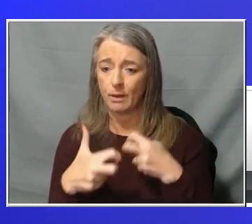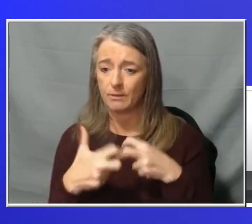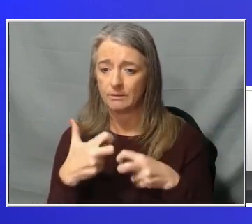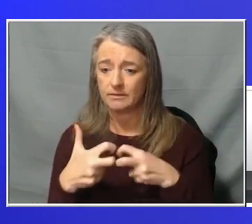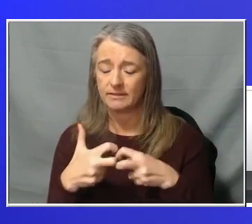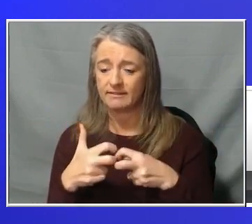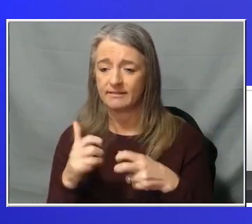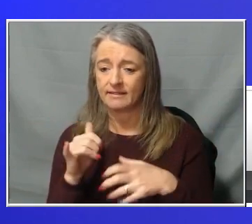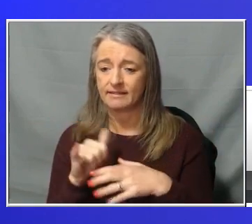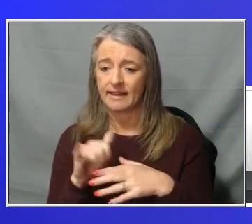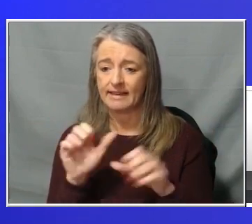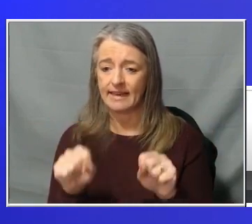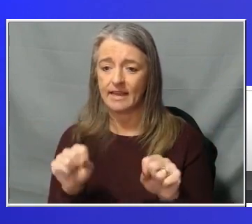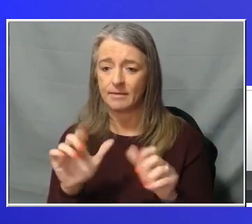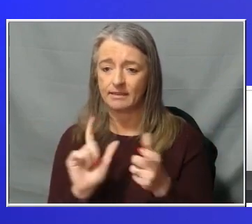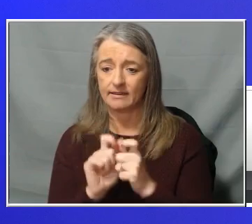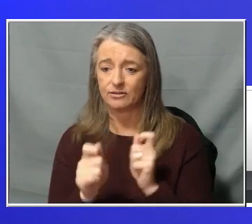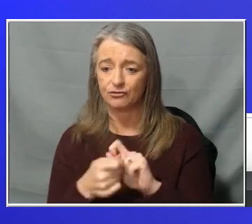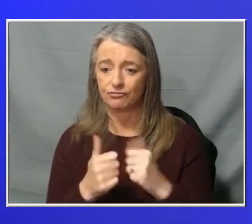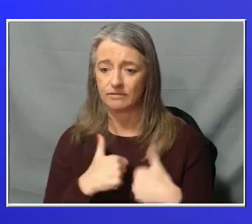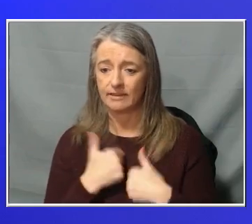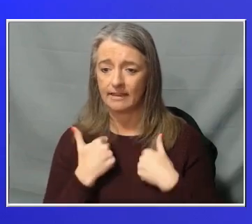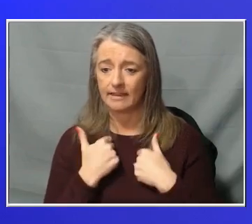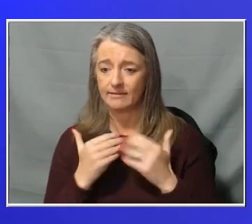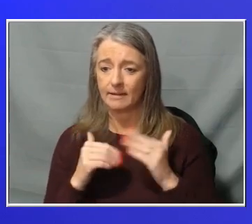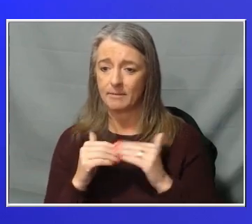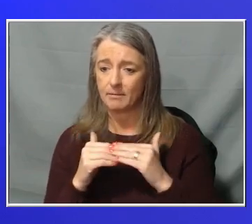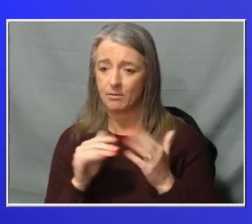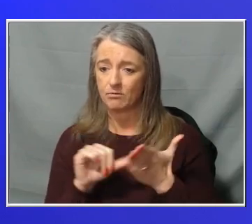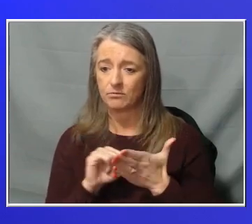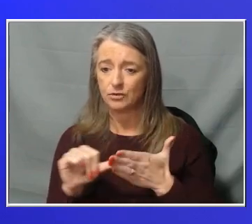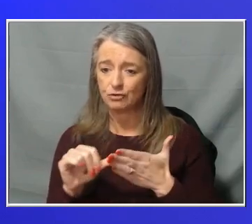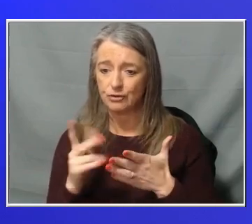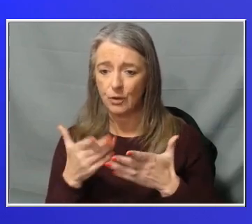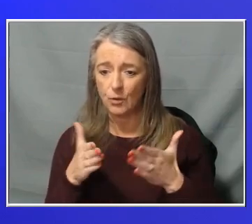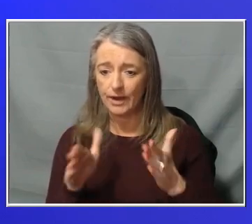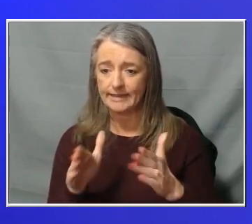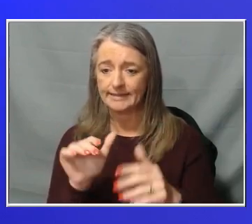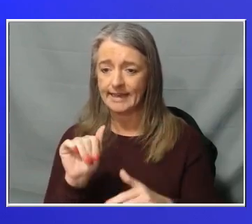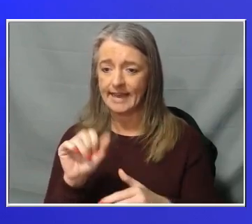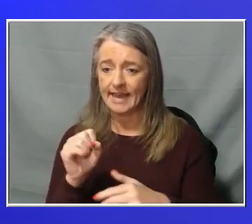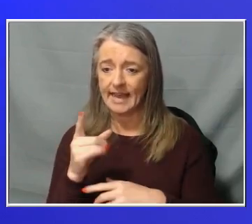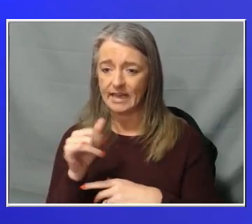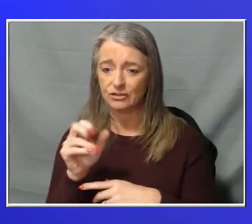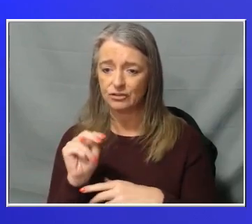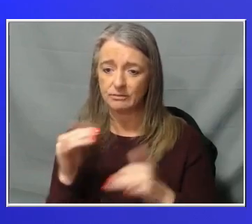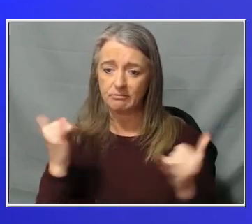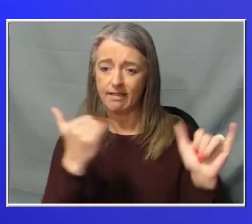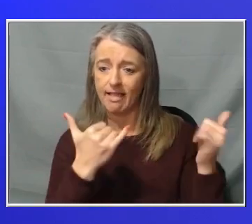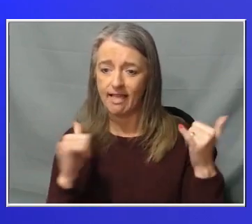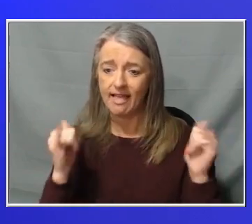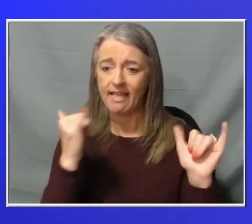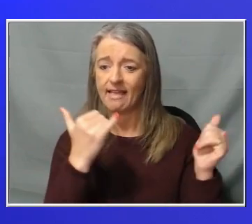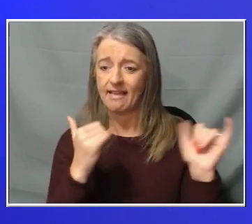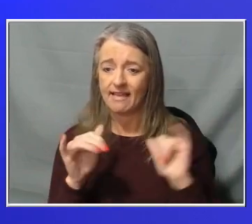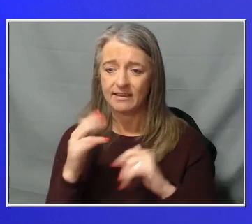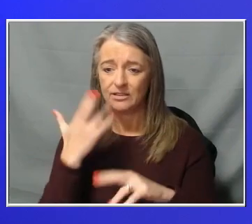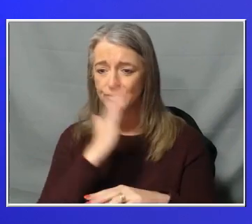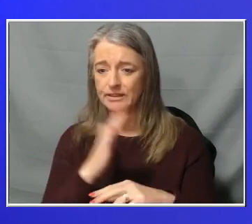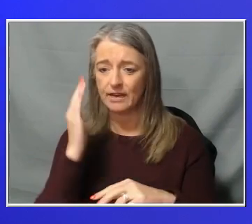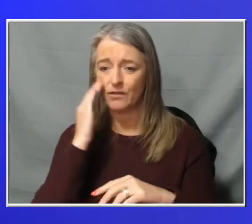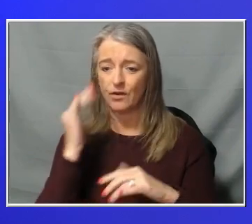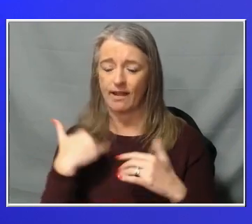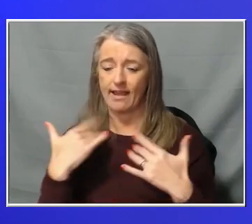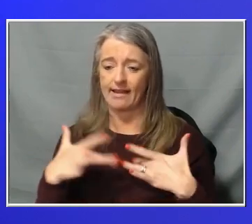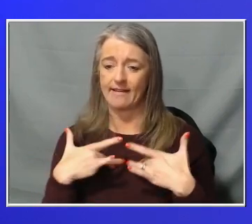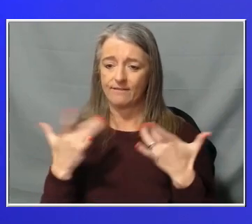that can be life-changing in minimally invasive ways. So if Ashlyn is running around on the playground, you would never know that she had an event